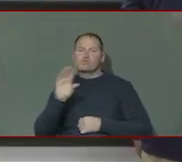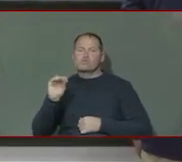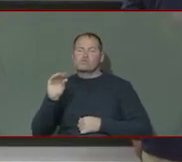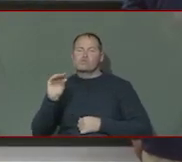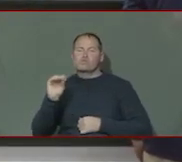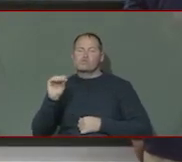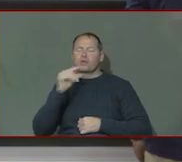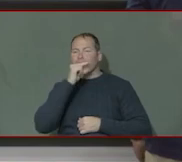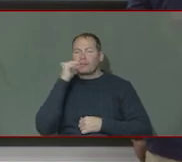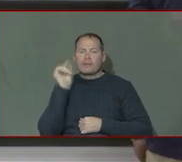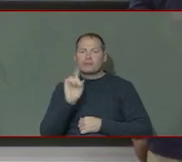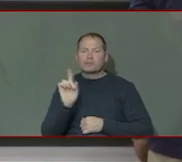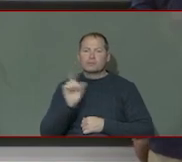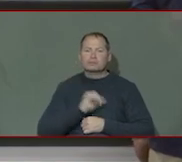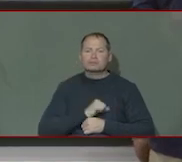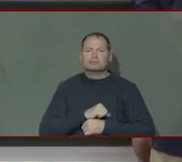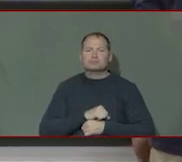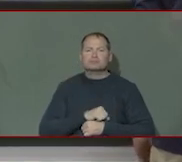what?